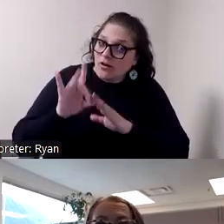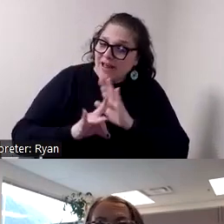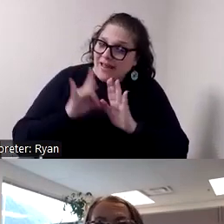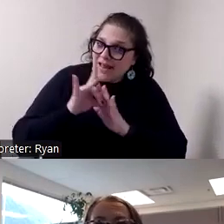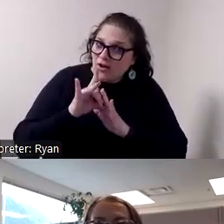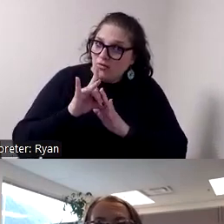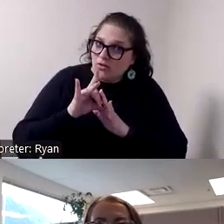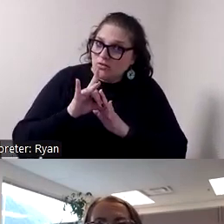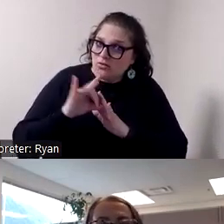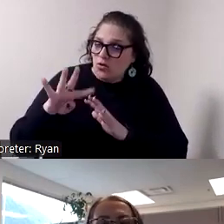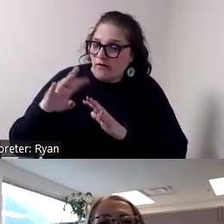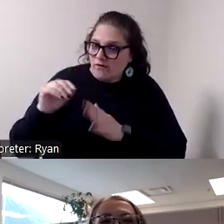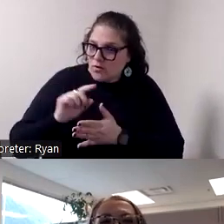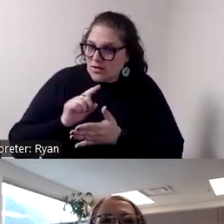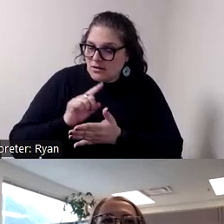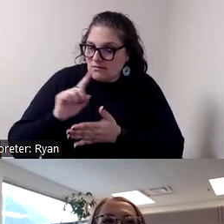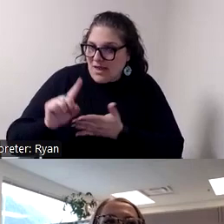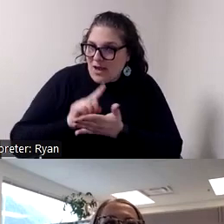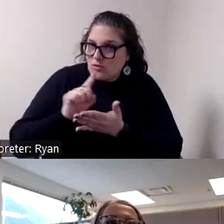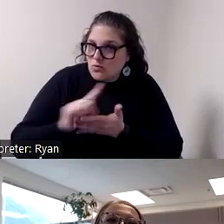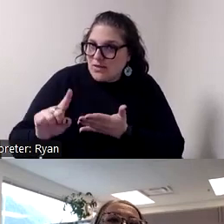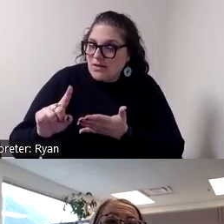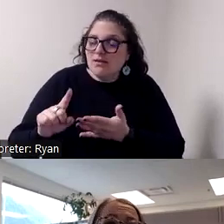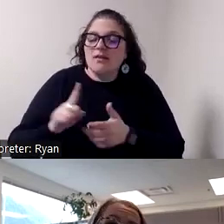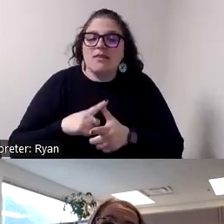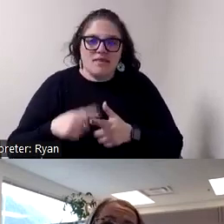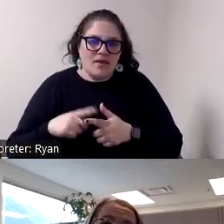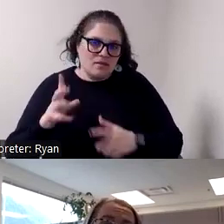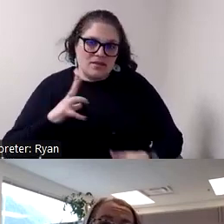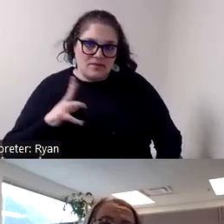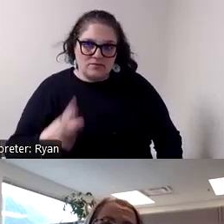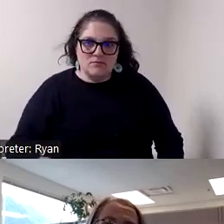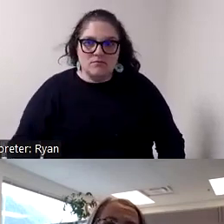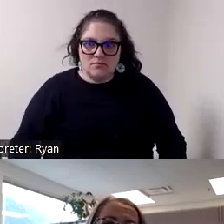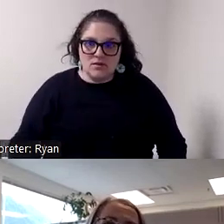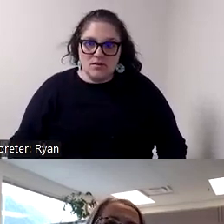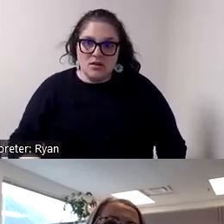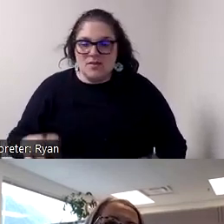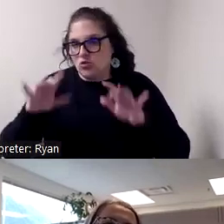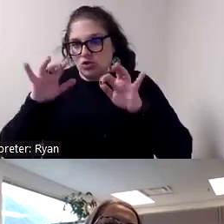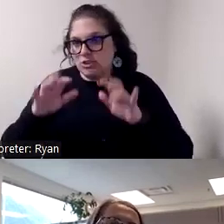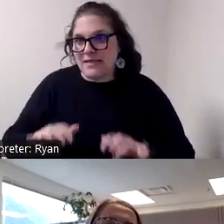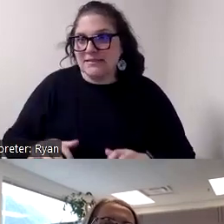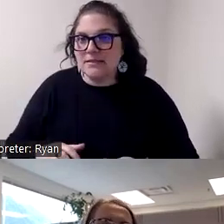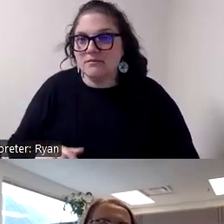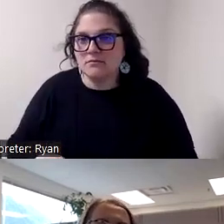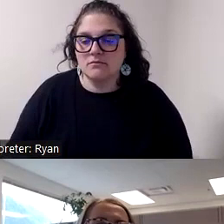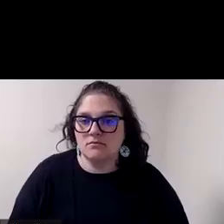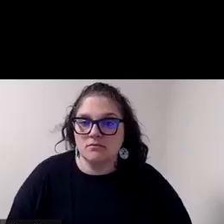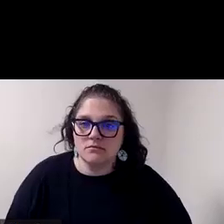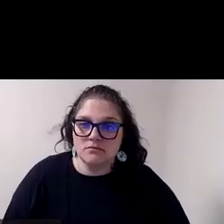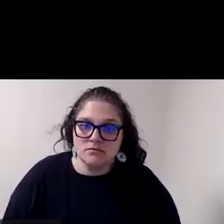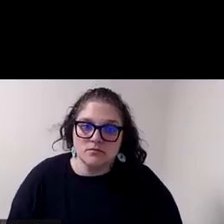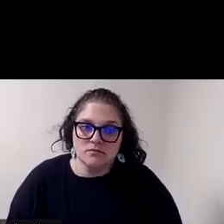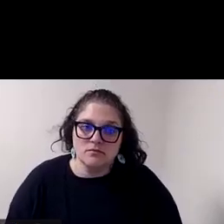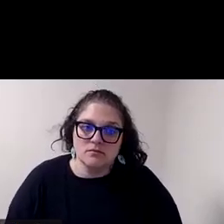or even just 40 hours in the work week, then that's totally fine. You can just enter, like, oh, I